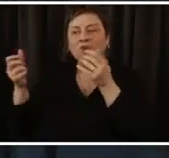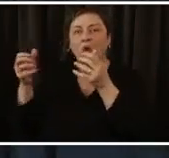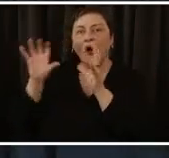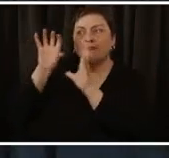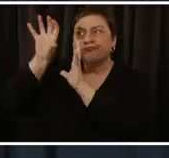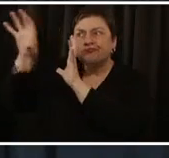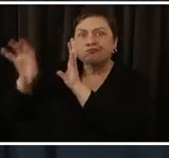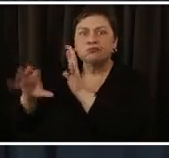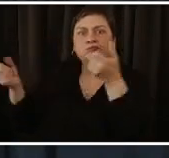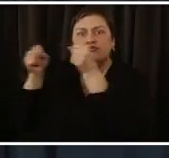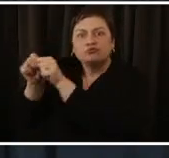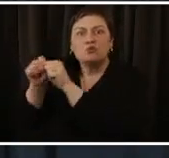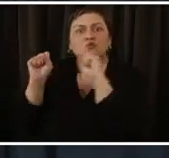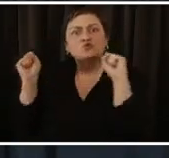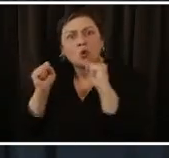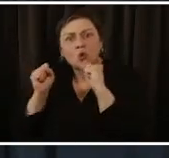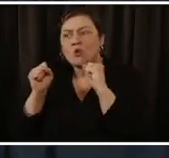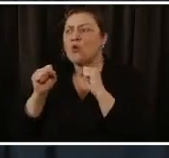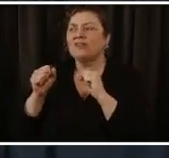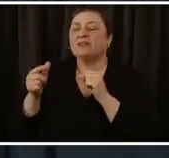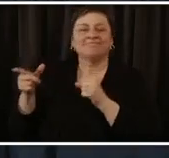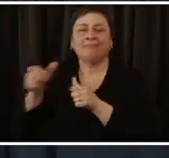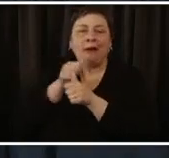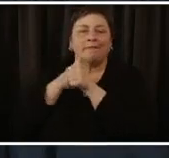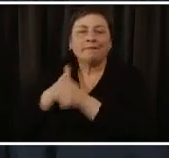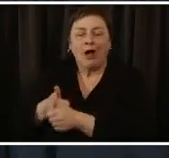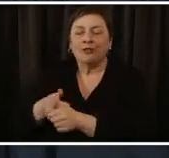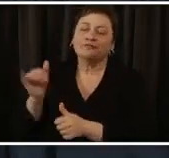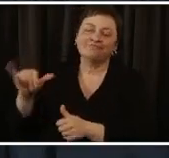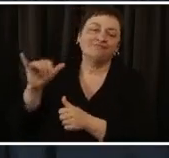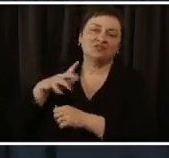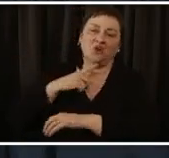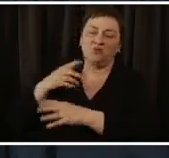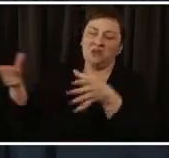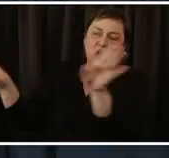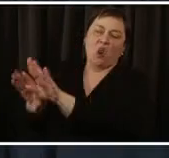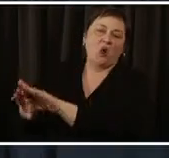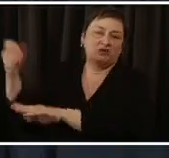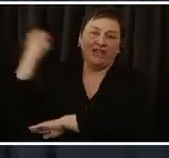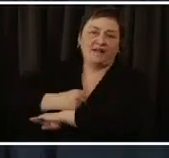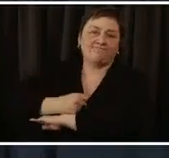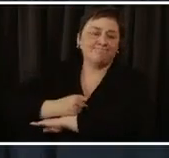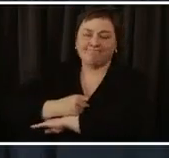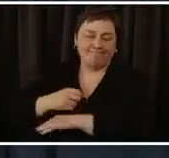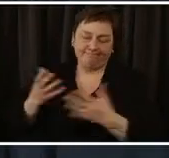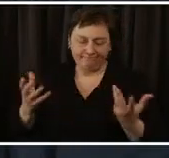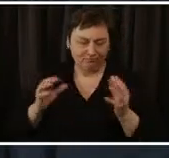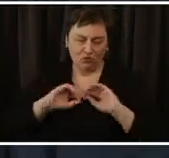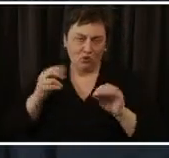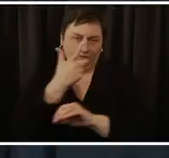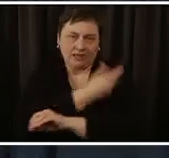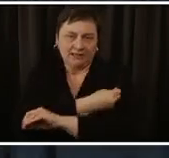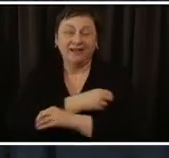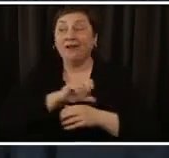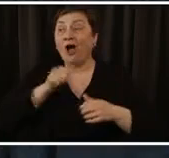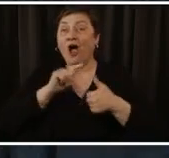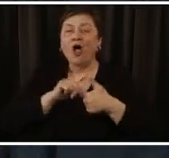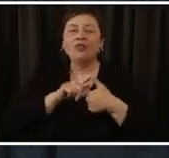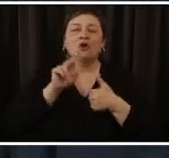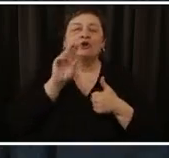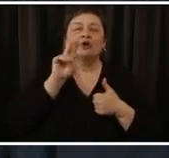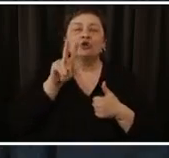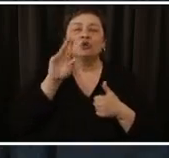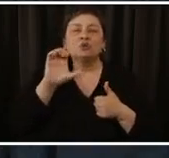down. Look, I think that the larger scale sites, the hospitals, Centura, UC Health,